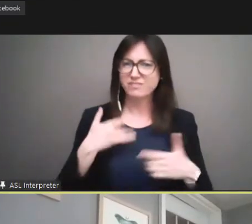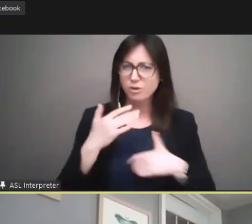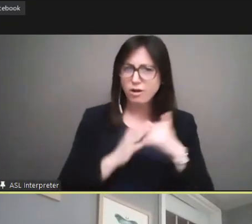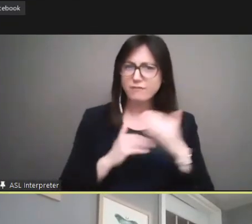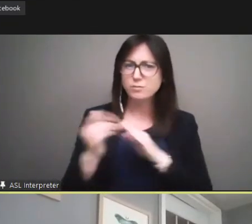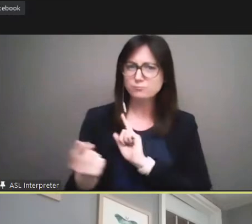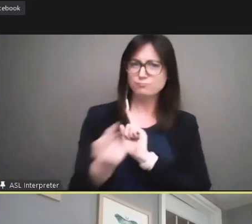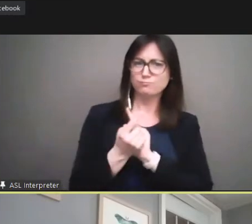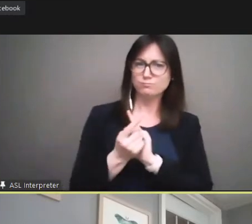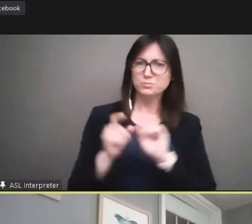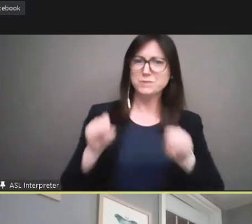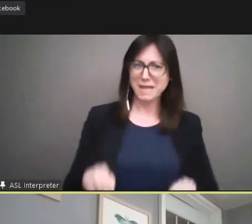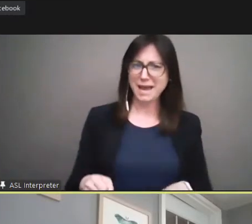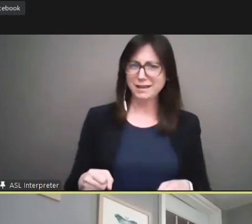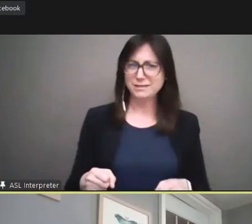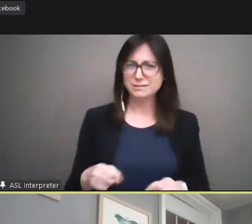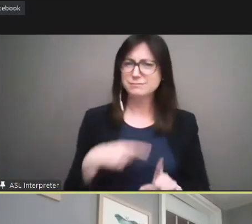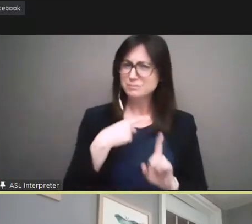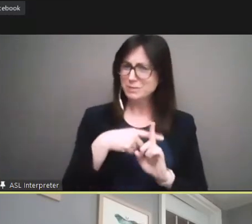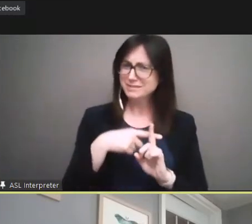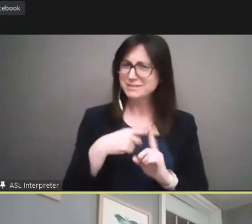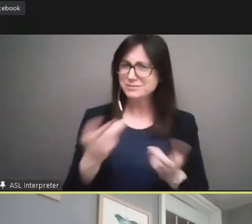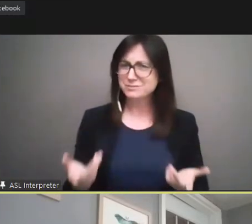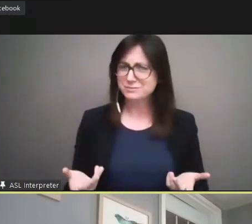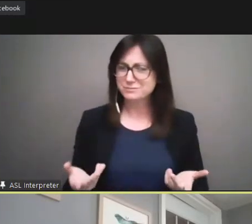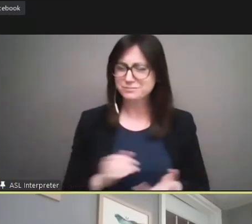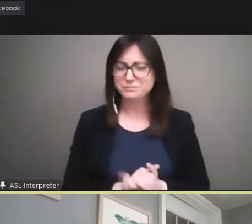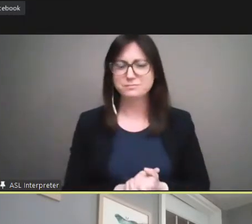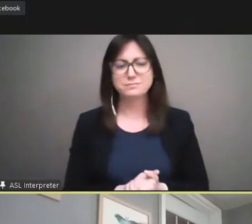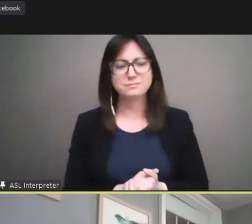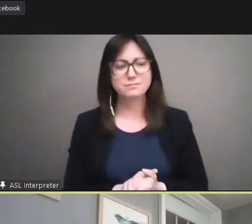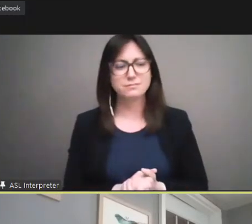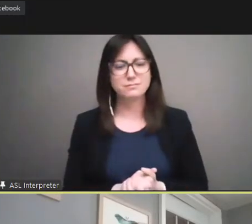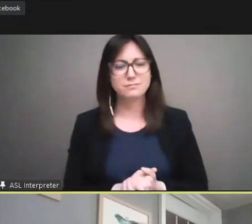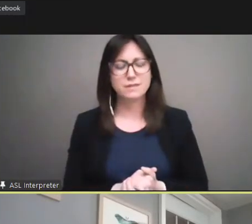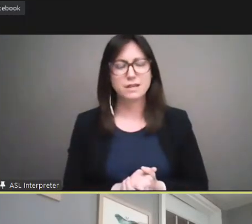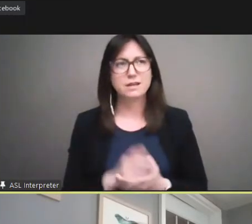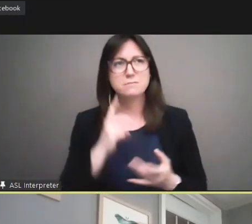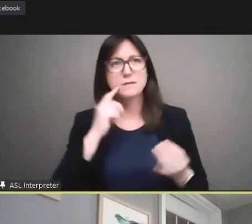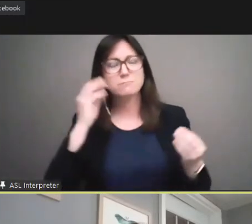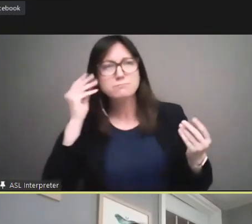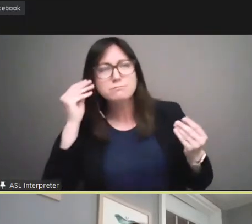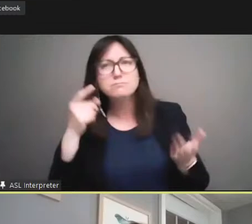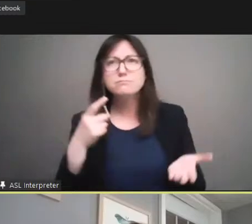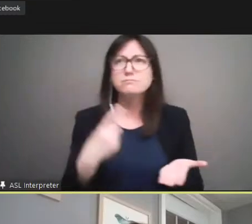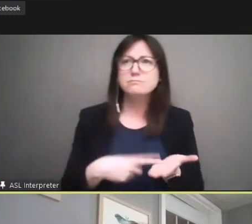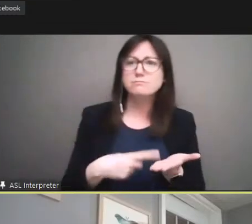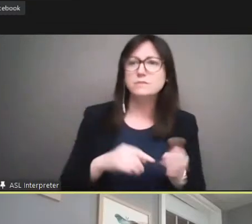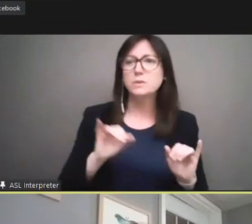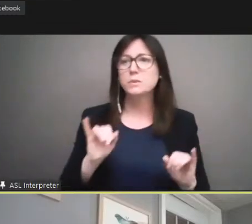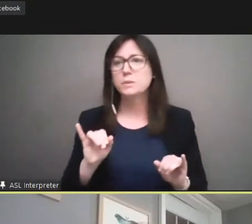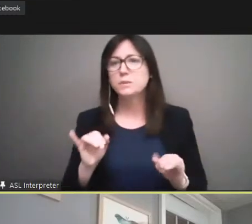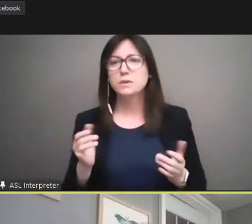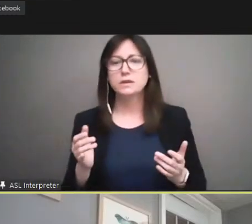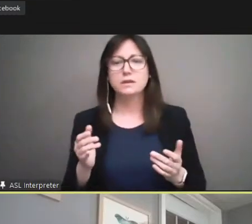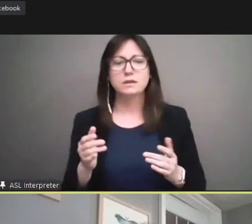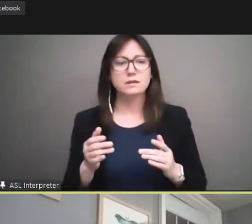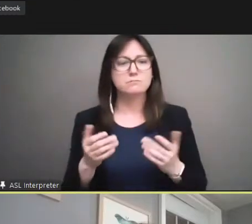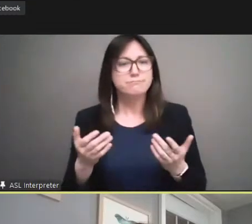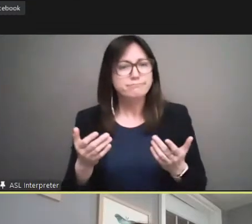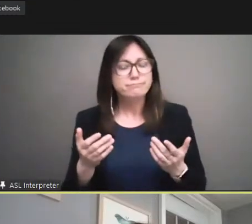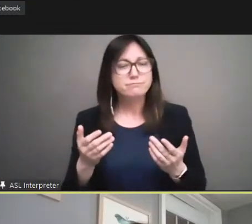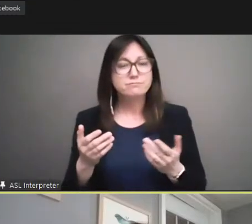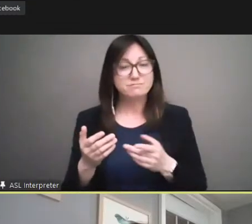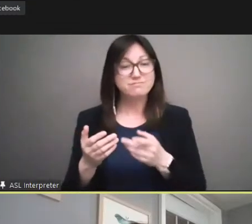know leading up to tonight and talking about this and thinking about this, when it comes to politics, you're